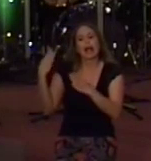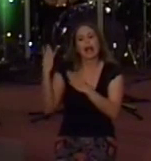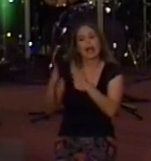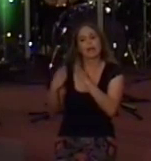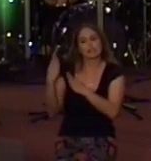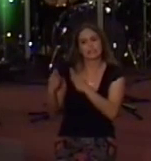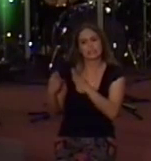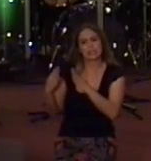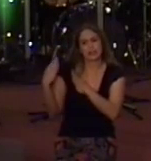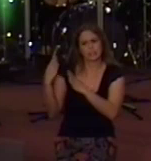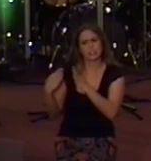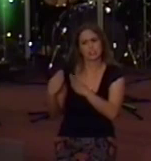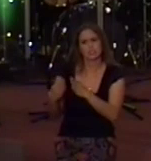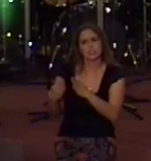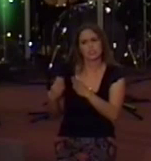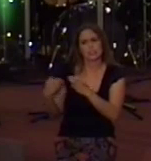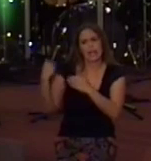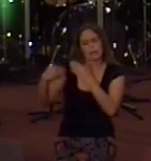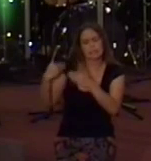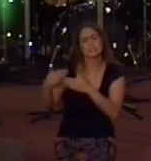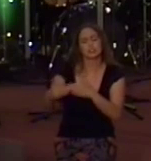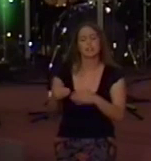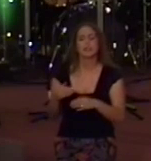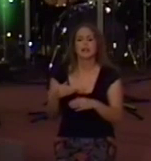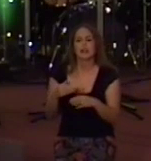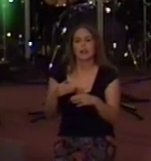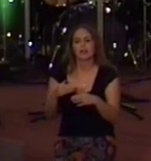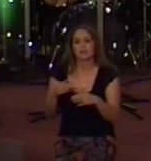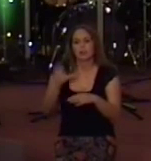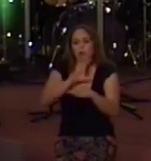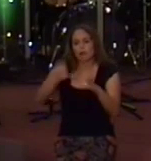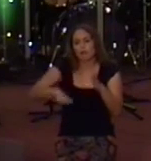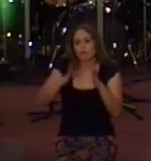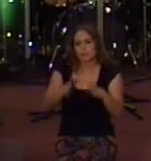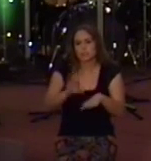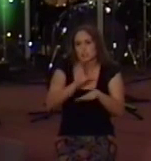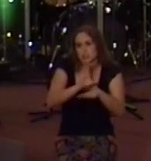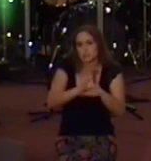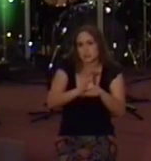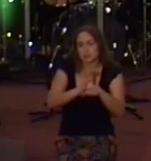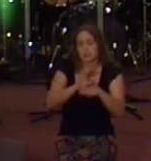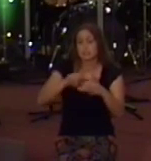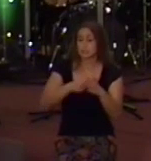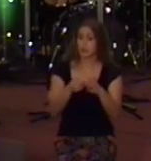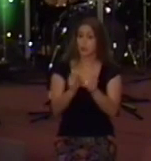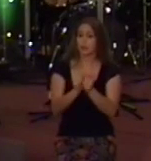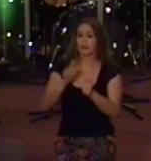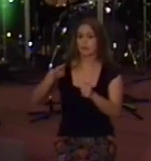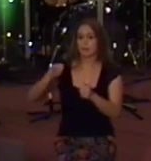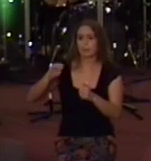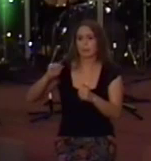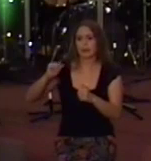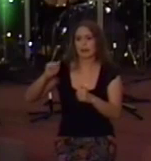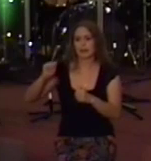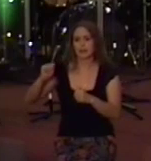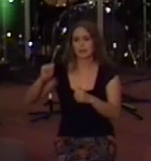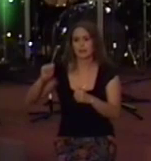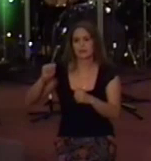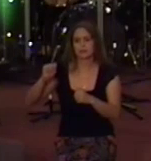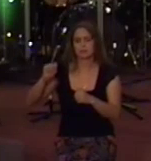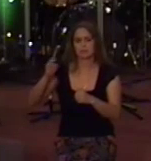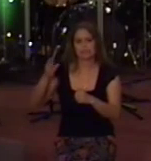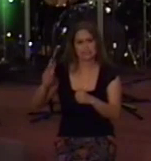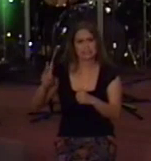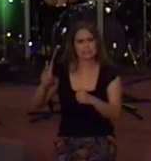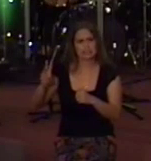to it. There's an ancestry. It starts out in Matthew chapter 16. Jesus comes up to